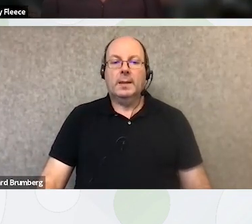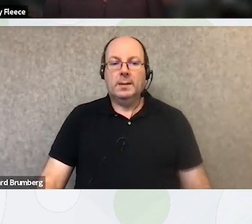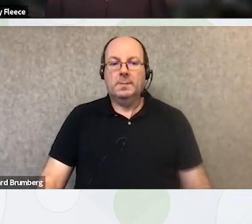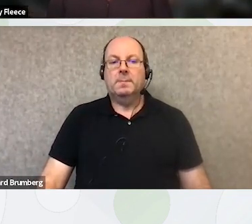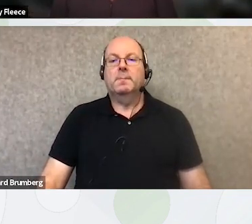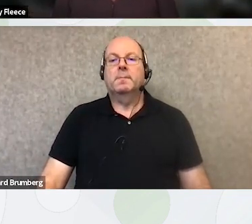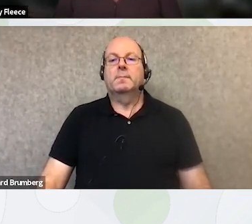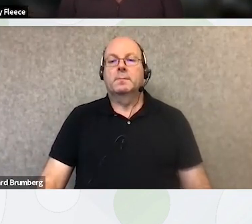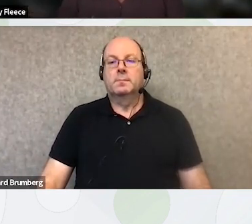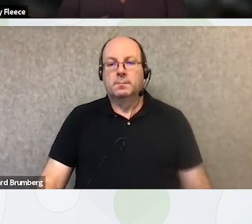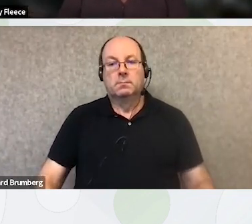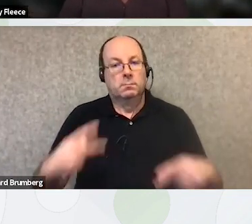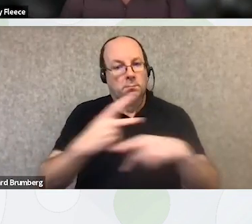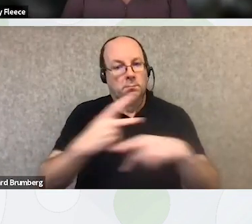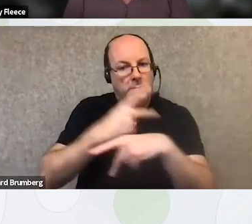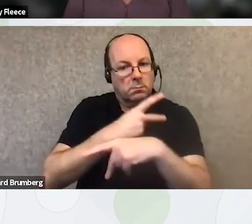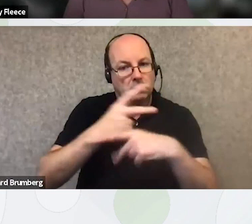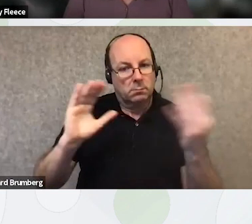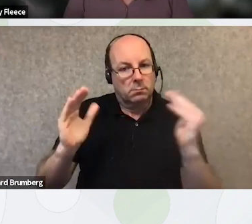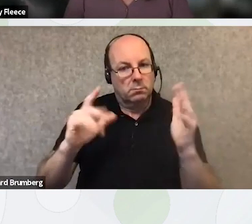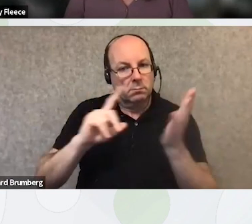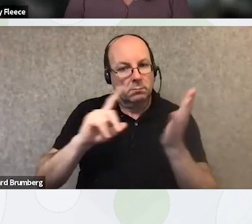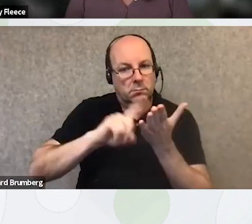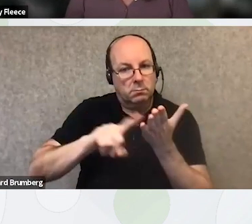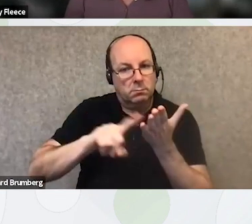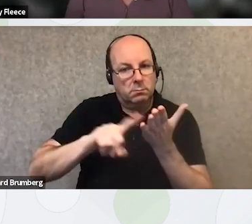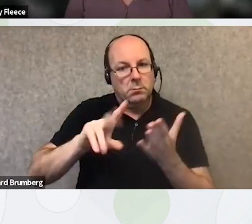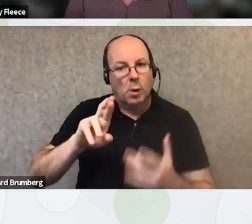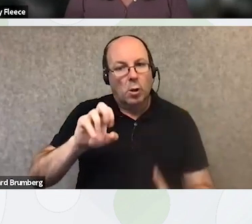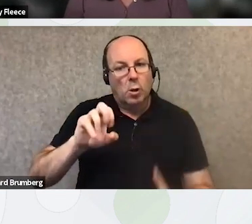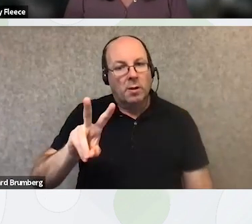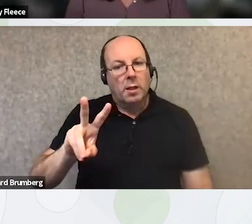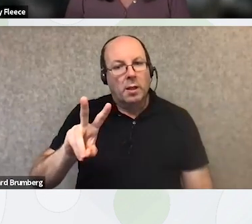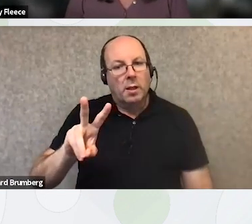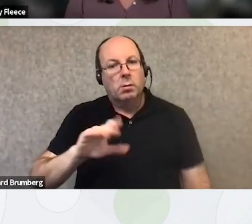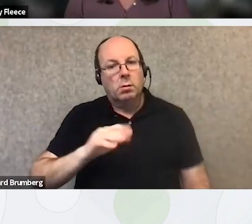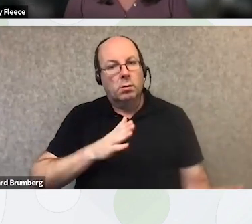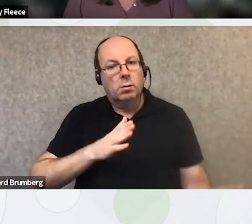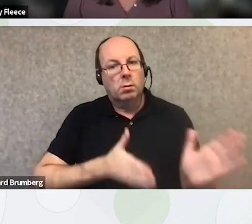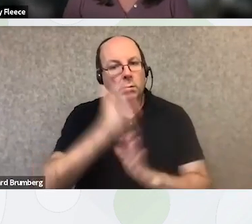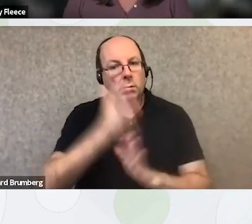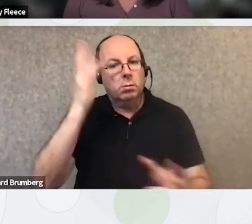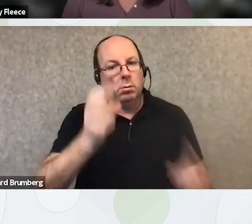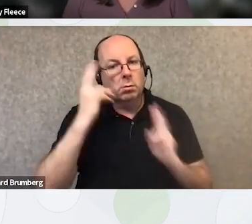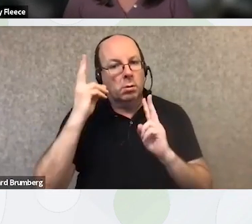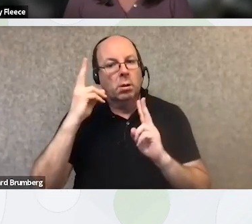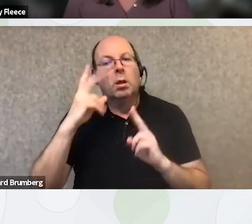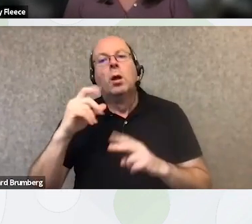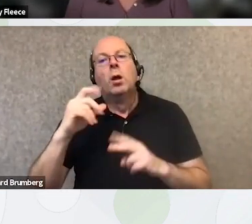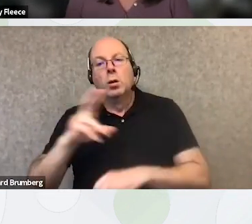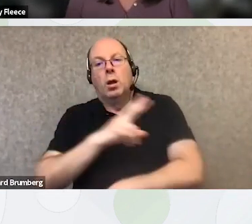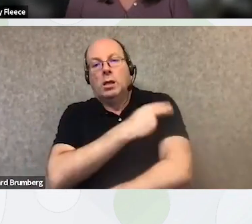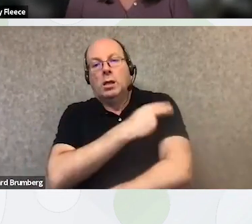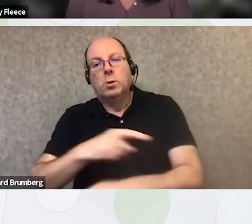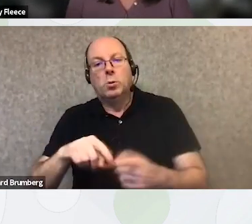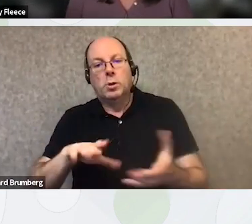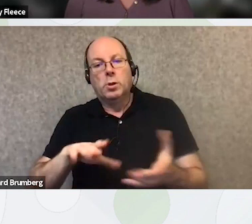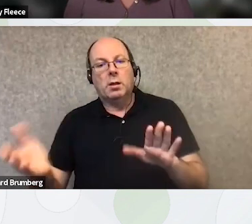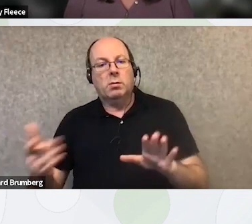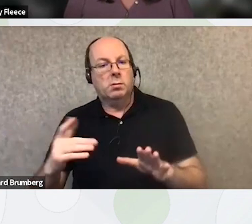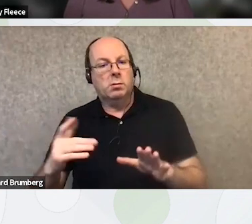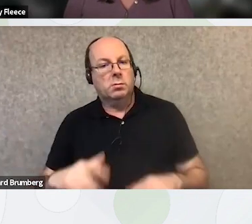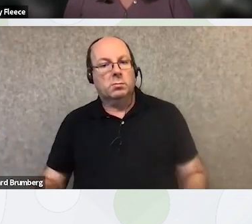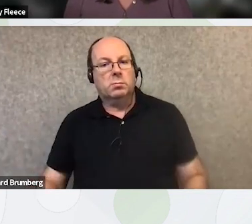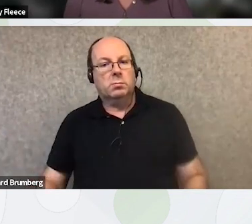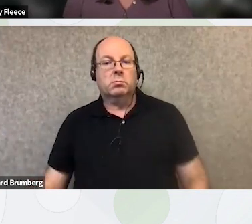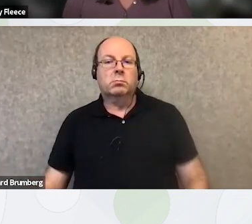death. But this data, I think, strongly suggests that vaccination may prevent considerable morbidity